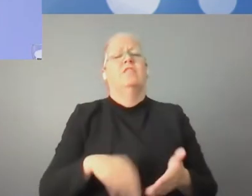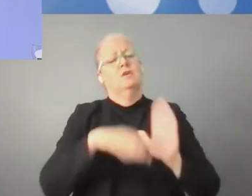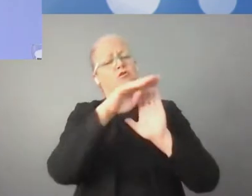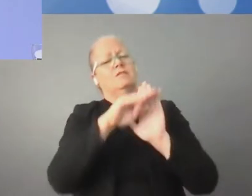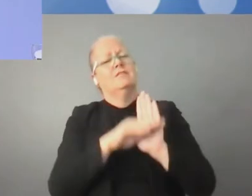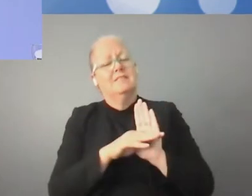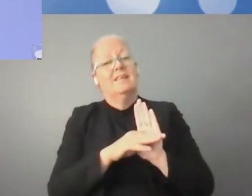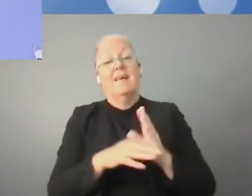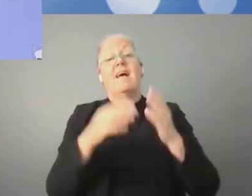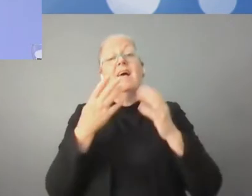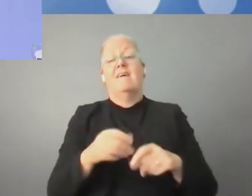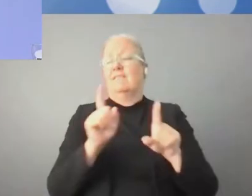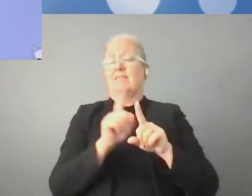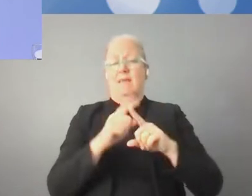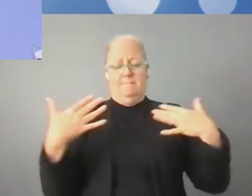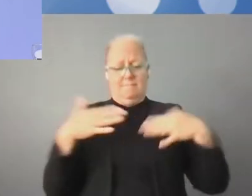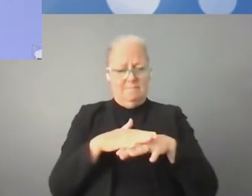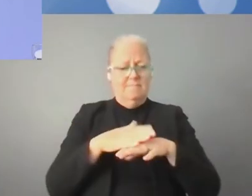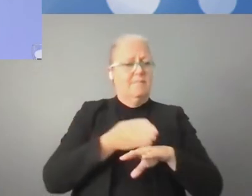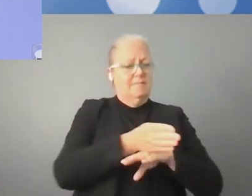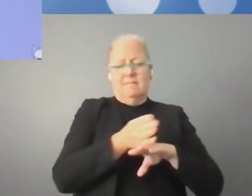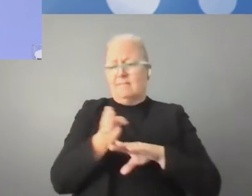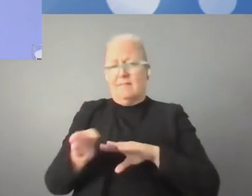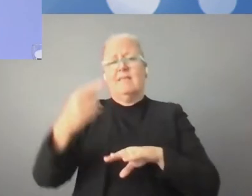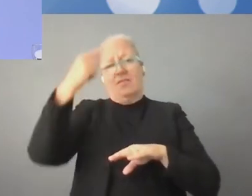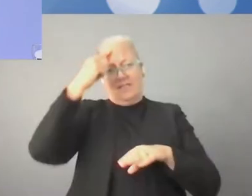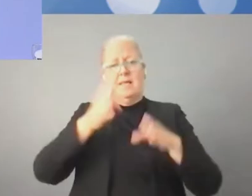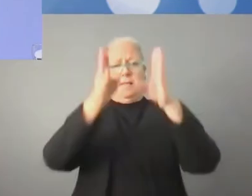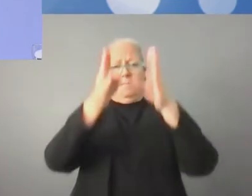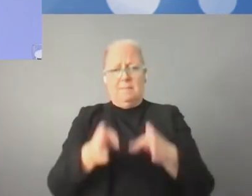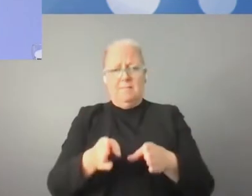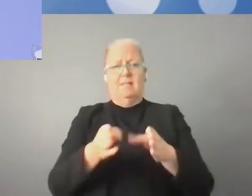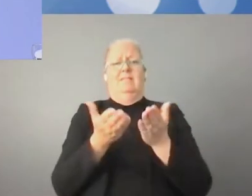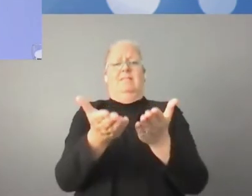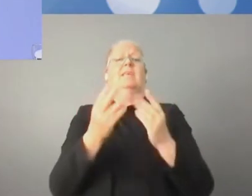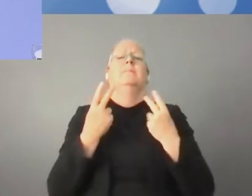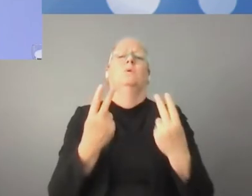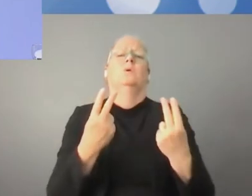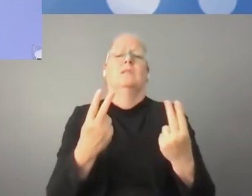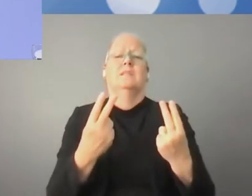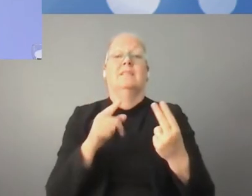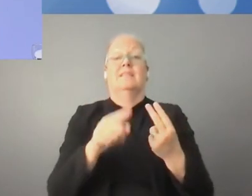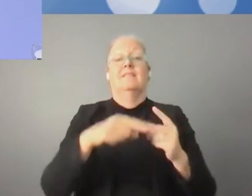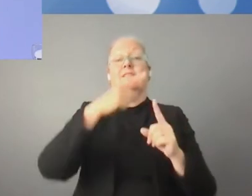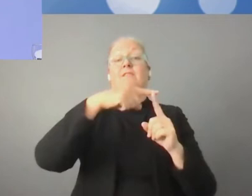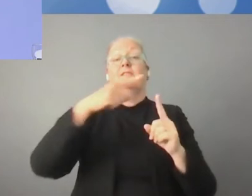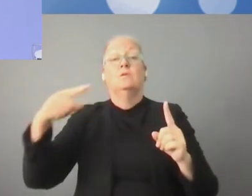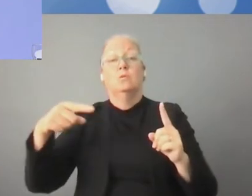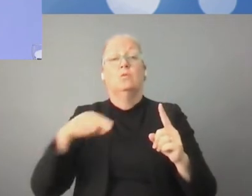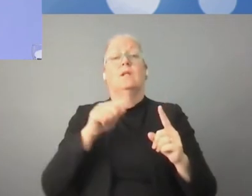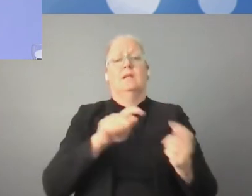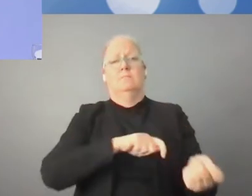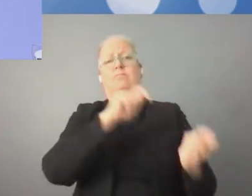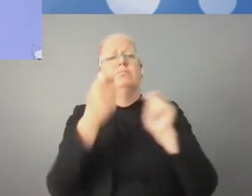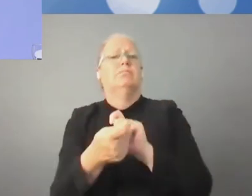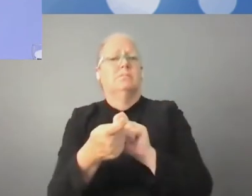technology people center the digital transformation and also in that